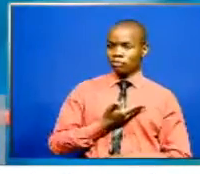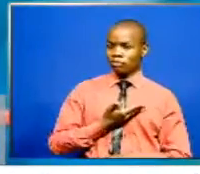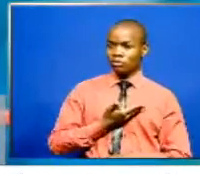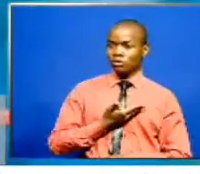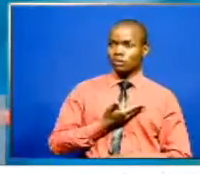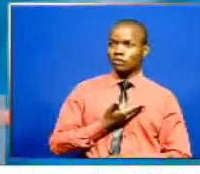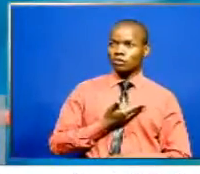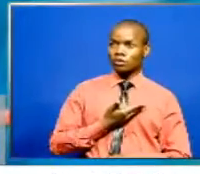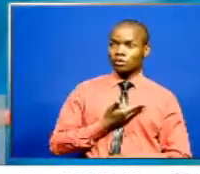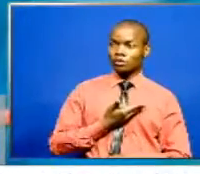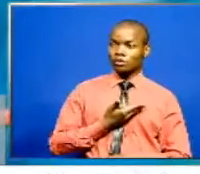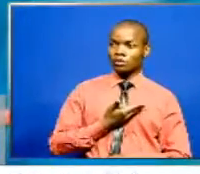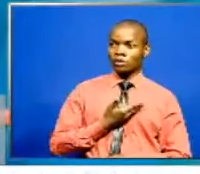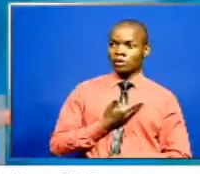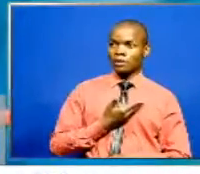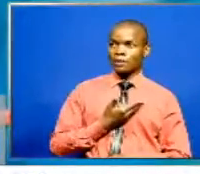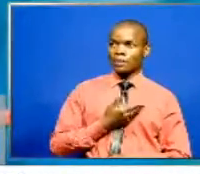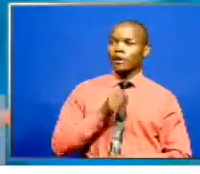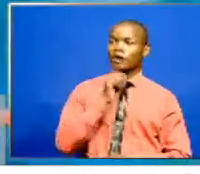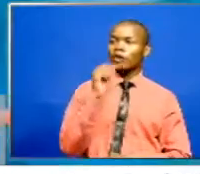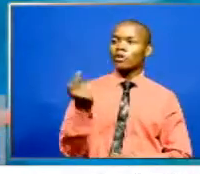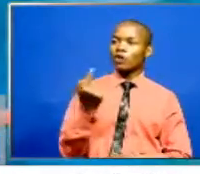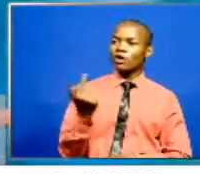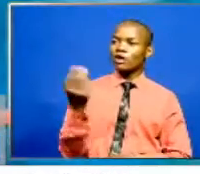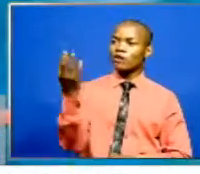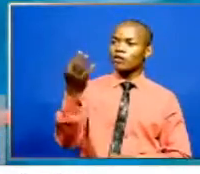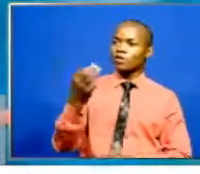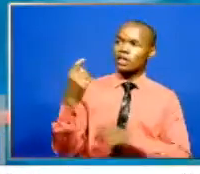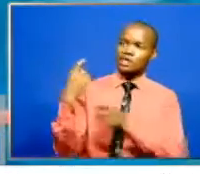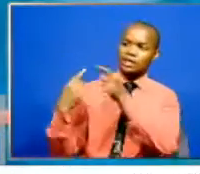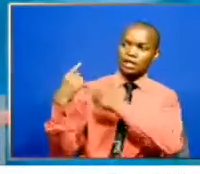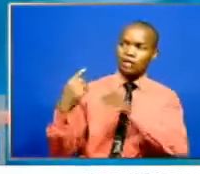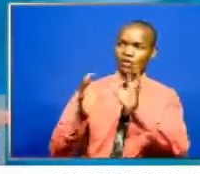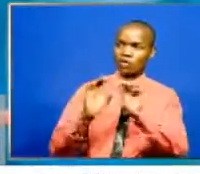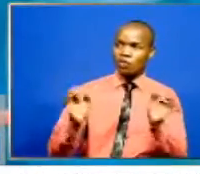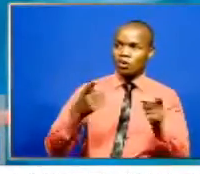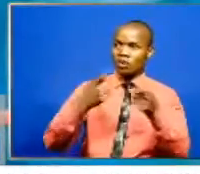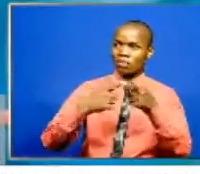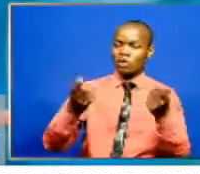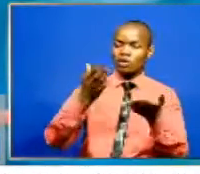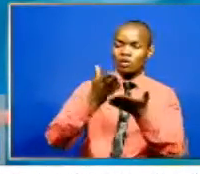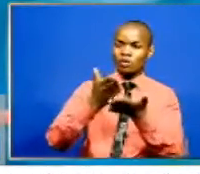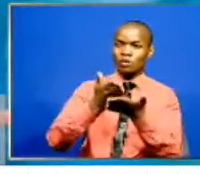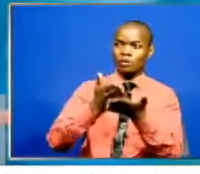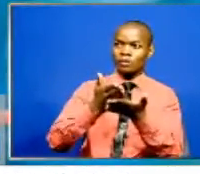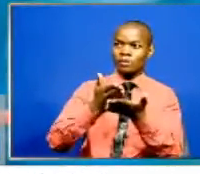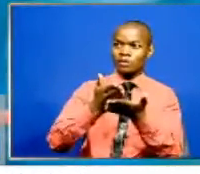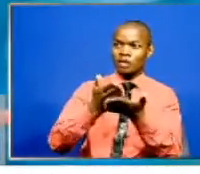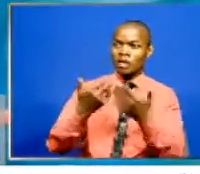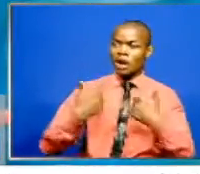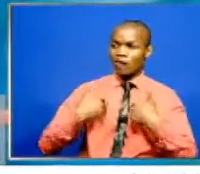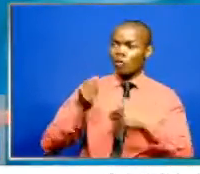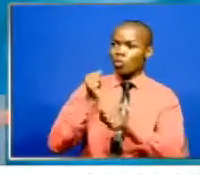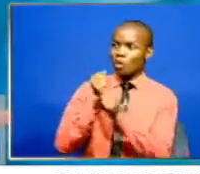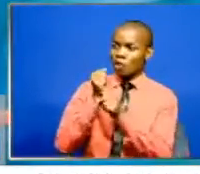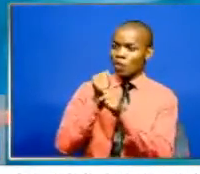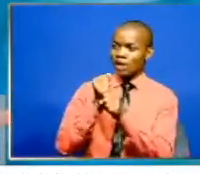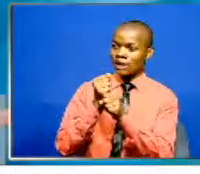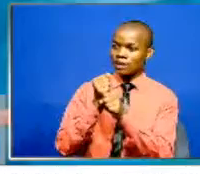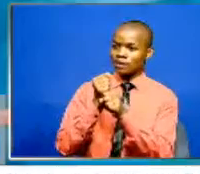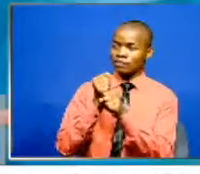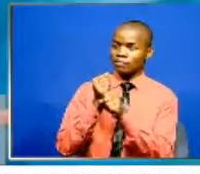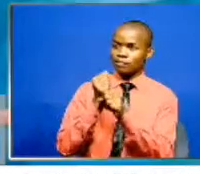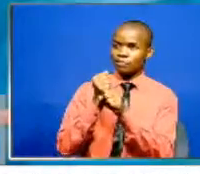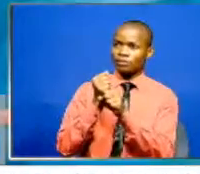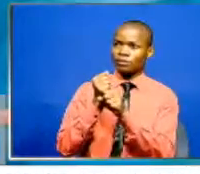toward not even the future generation, even the current generation. We have this duty